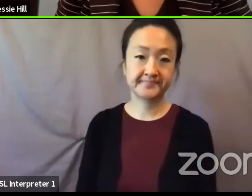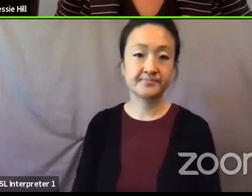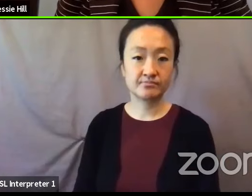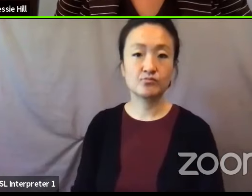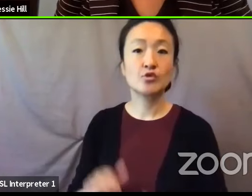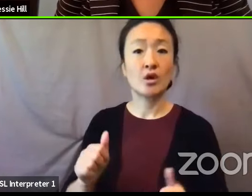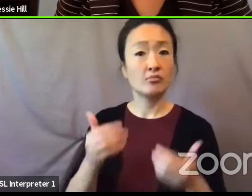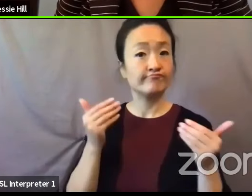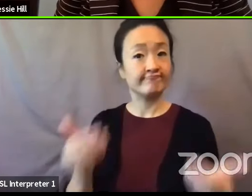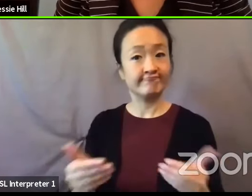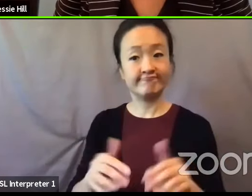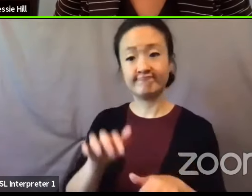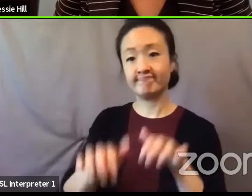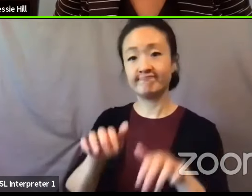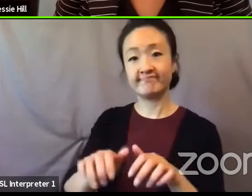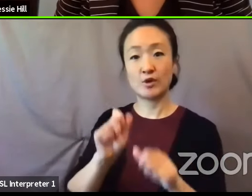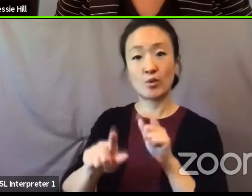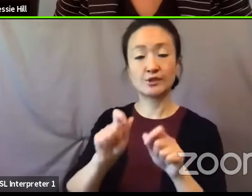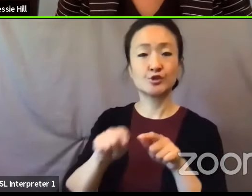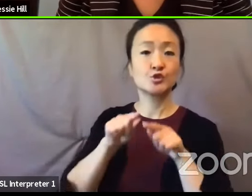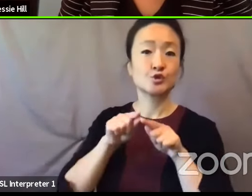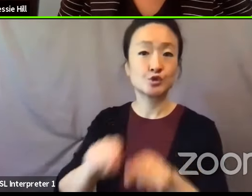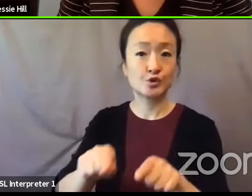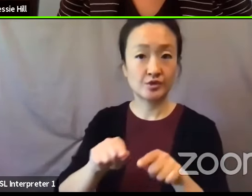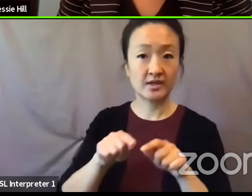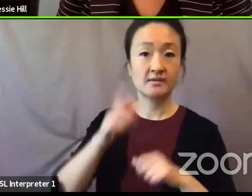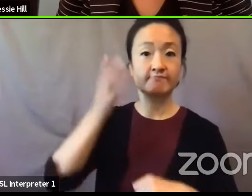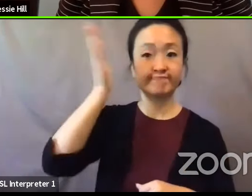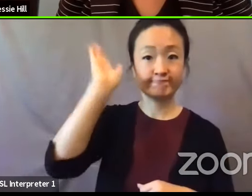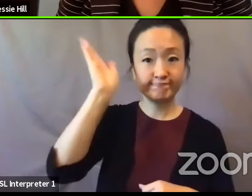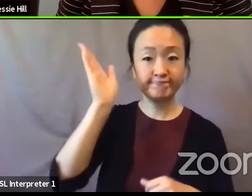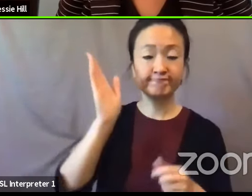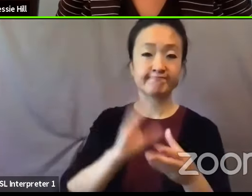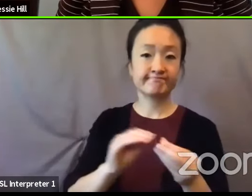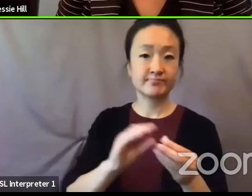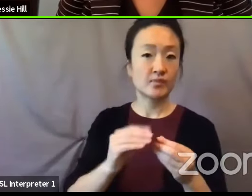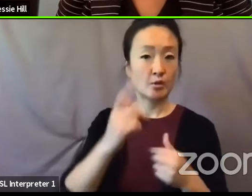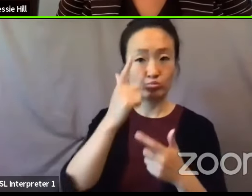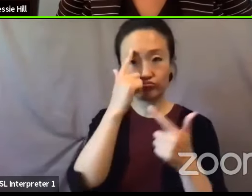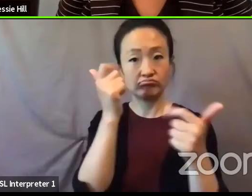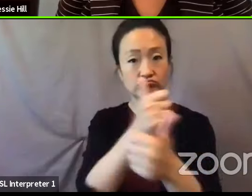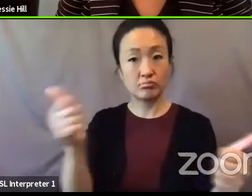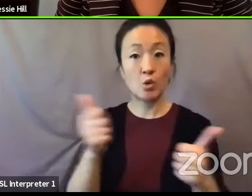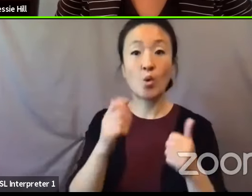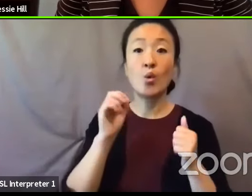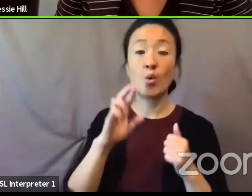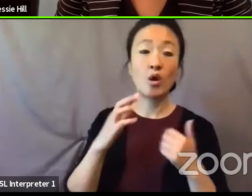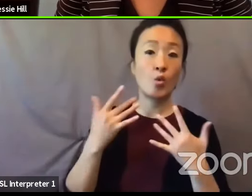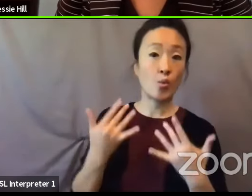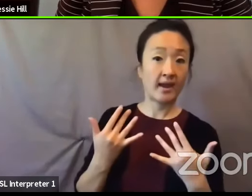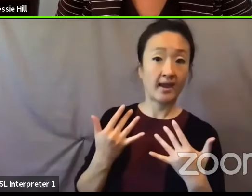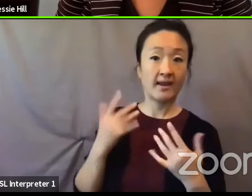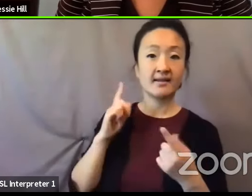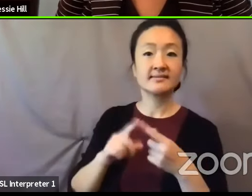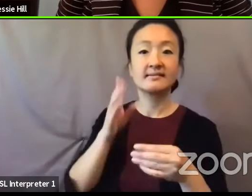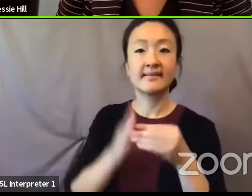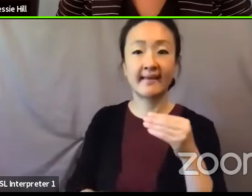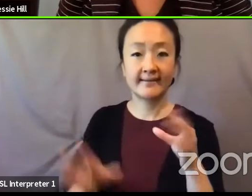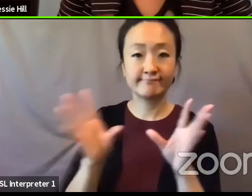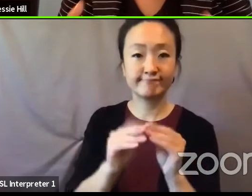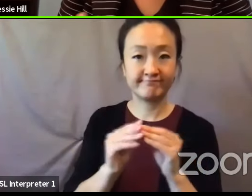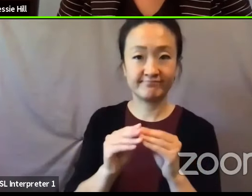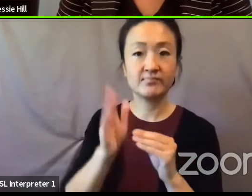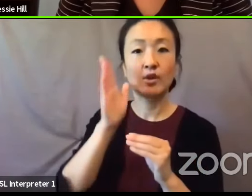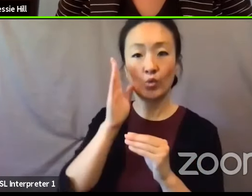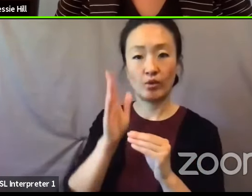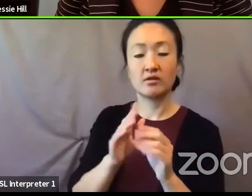feel free to type questions during the remarks if you want, or you can wait till the end. And the questions will